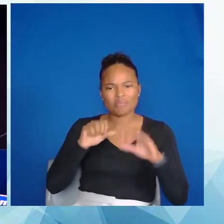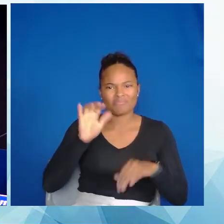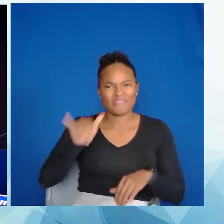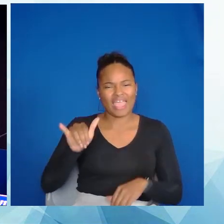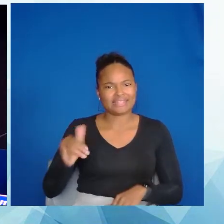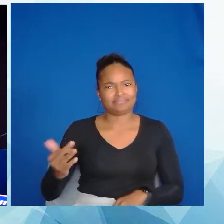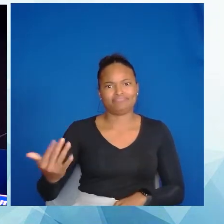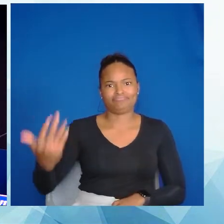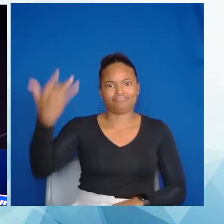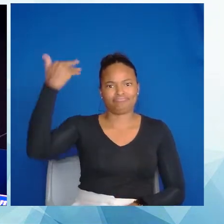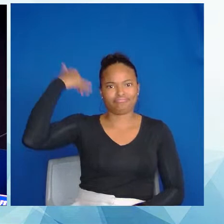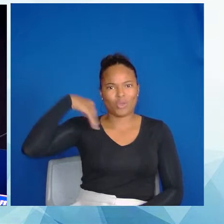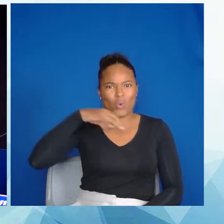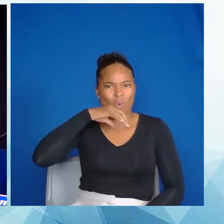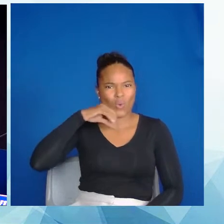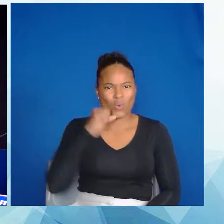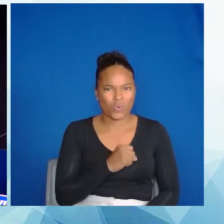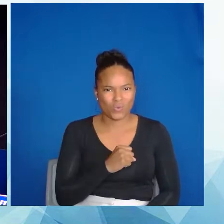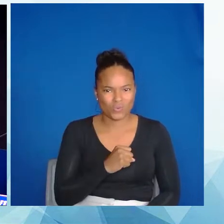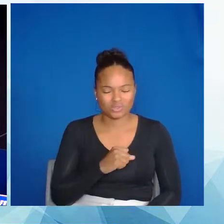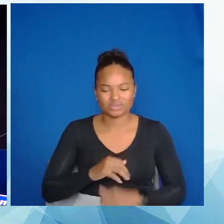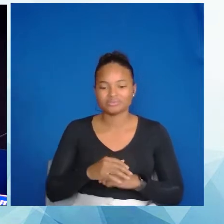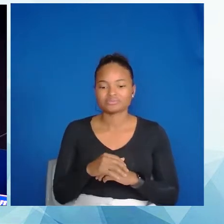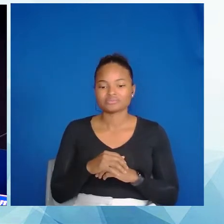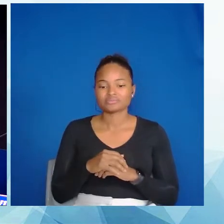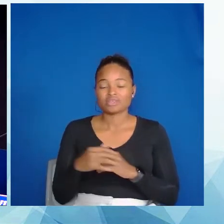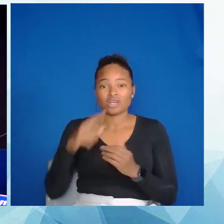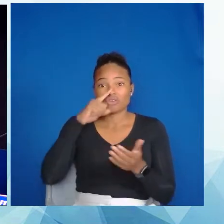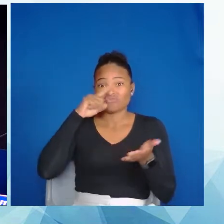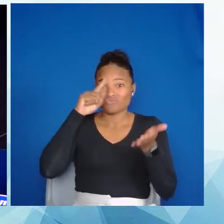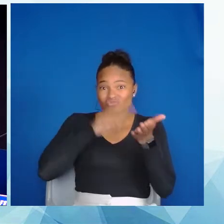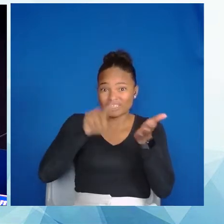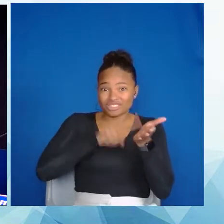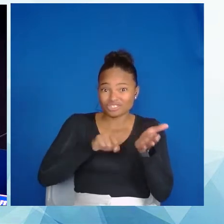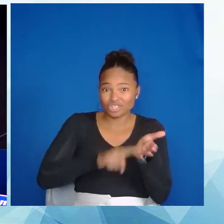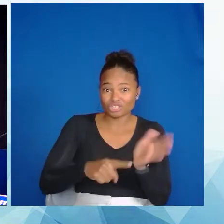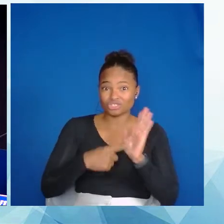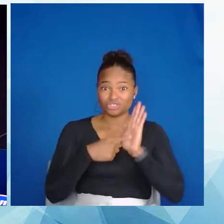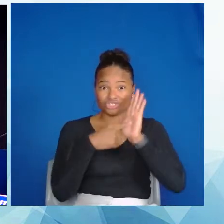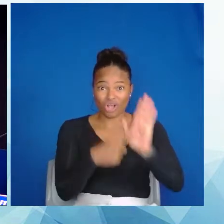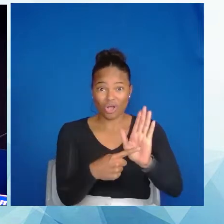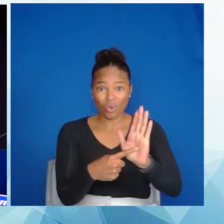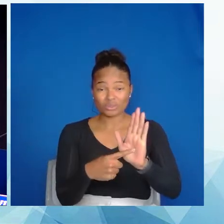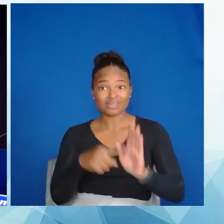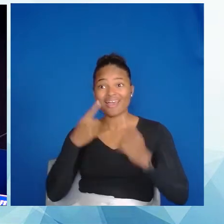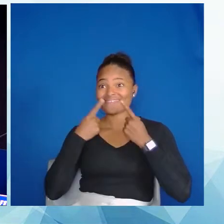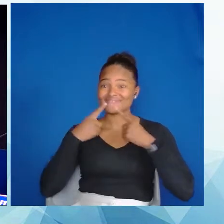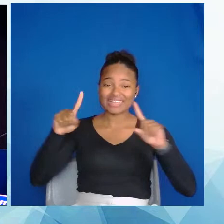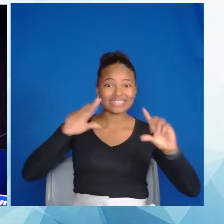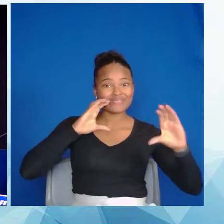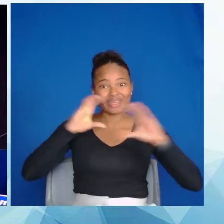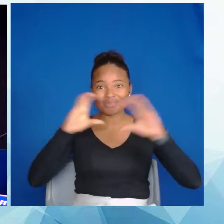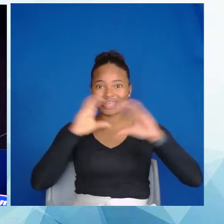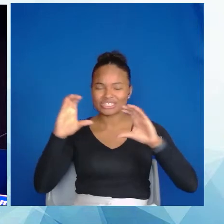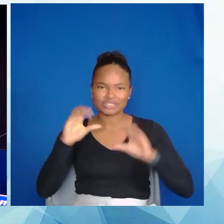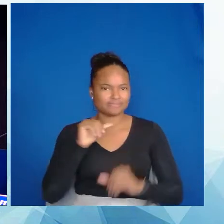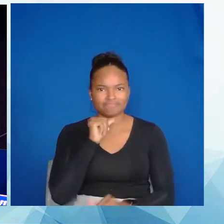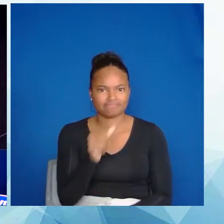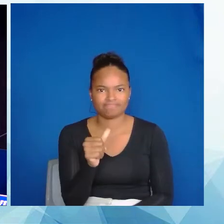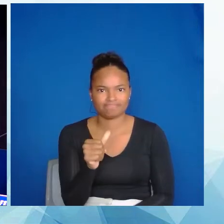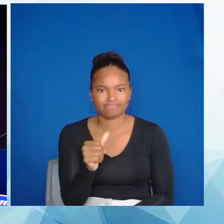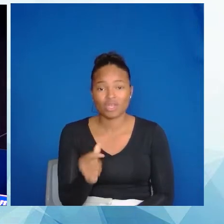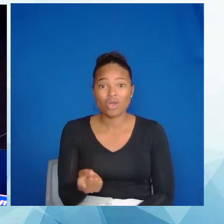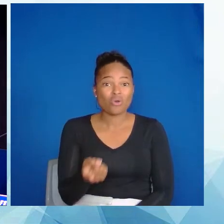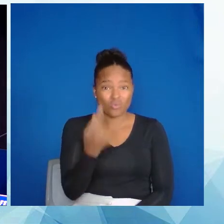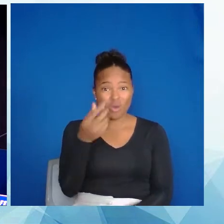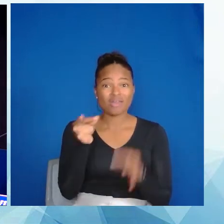past. There is research to indicate that it is not effective. One language or the other will